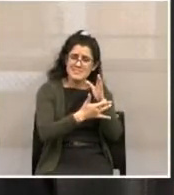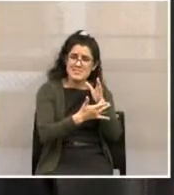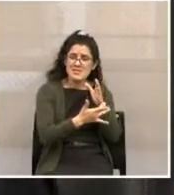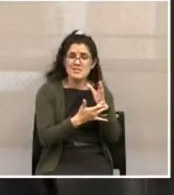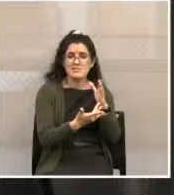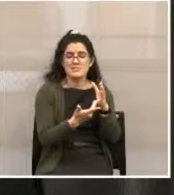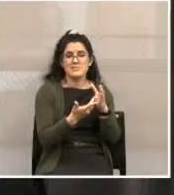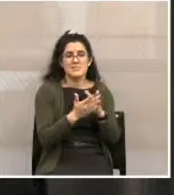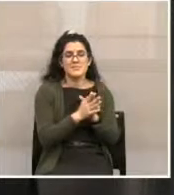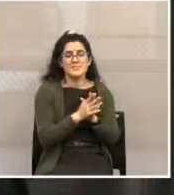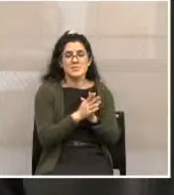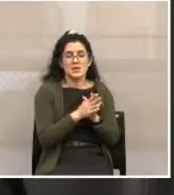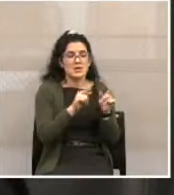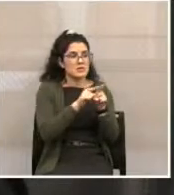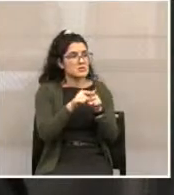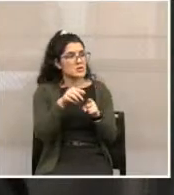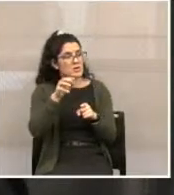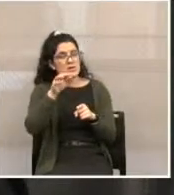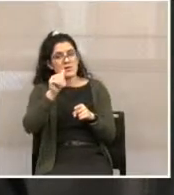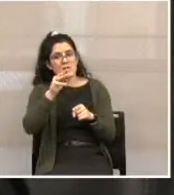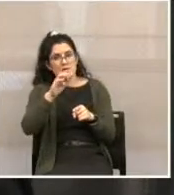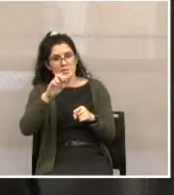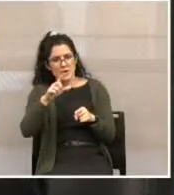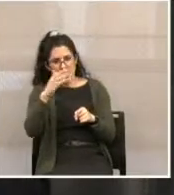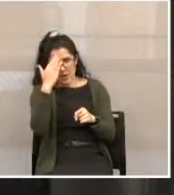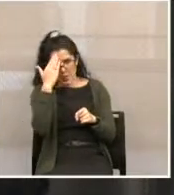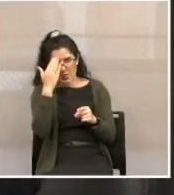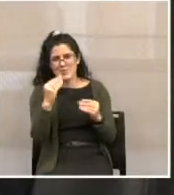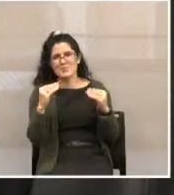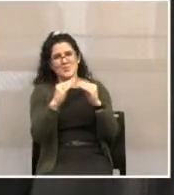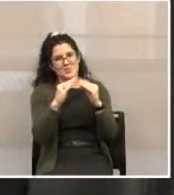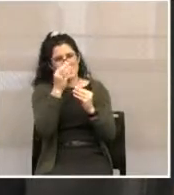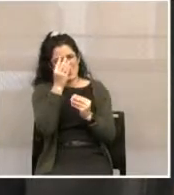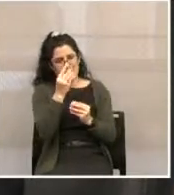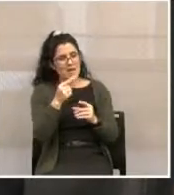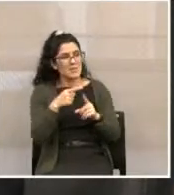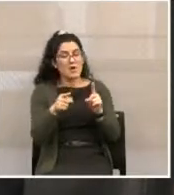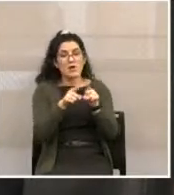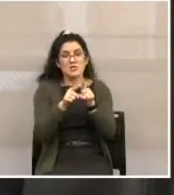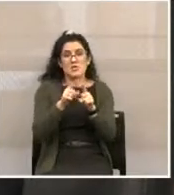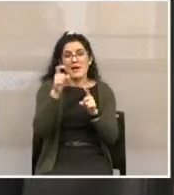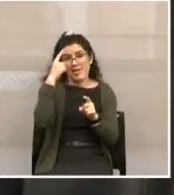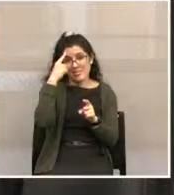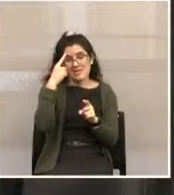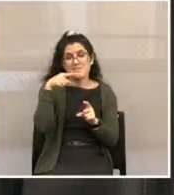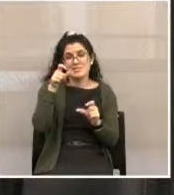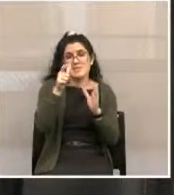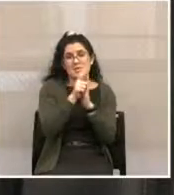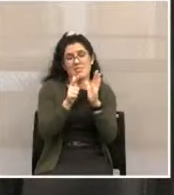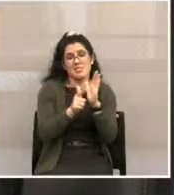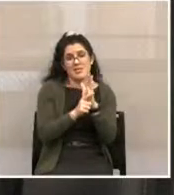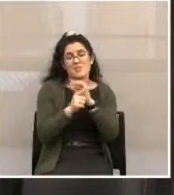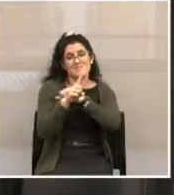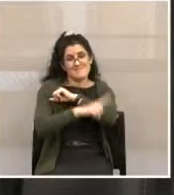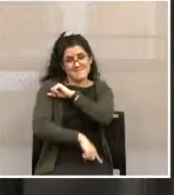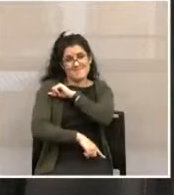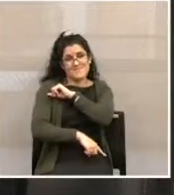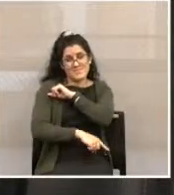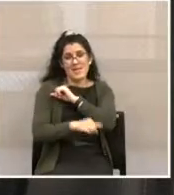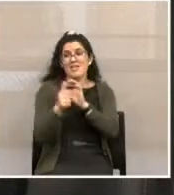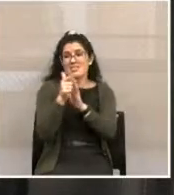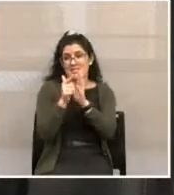stuff that in fact Amir knows more about, I think there have to be legal consequences, and